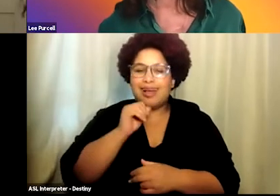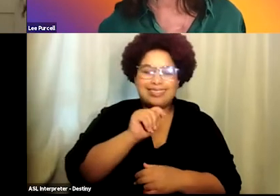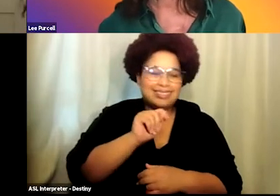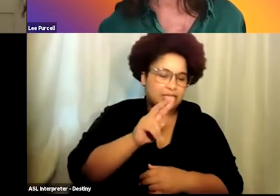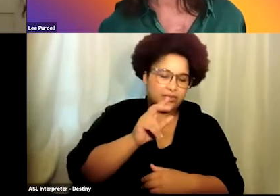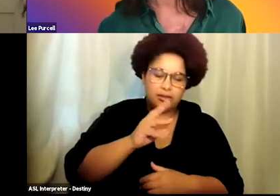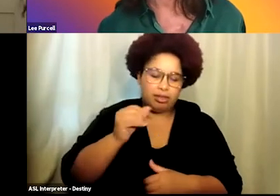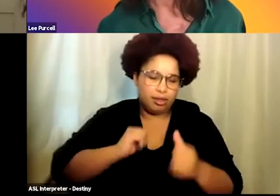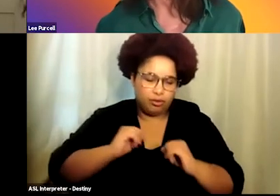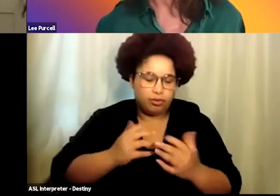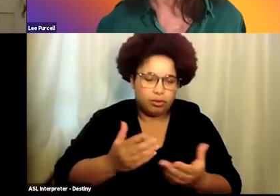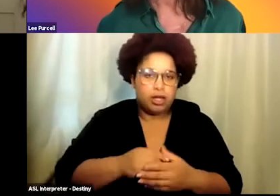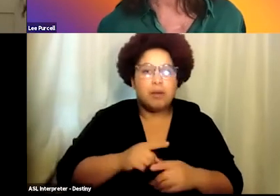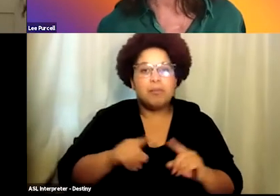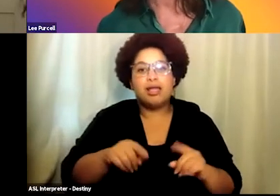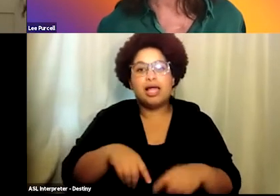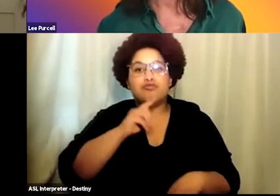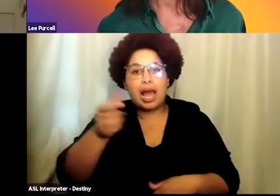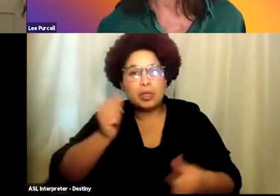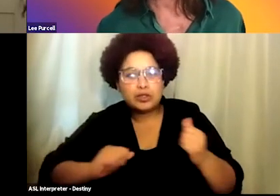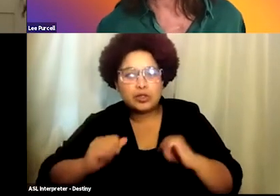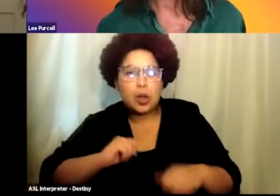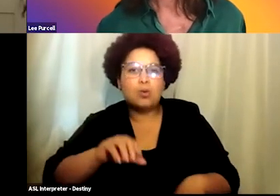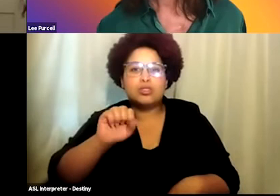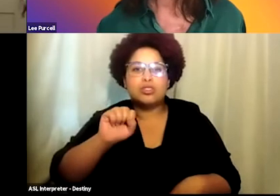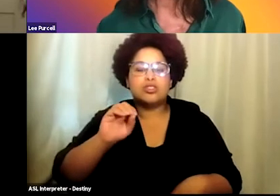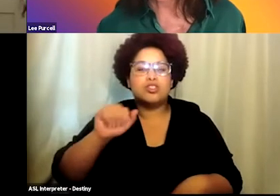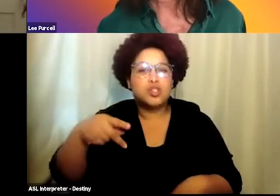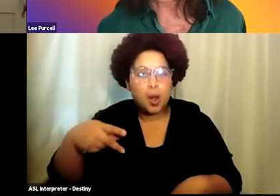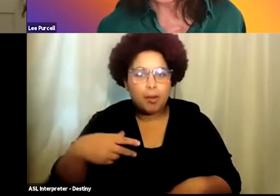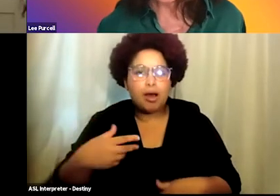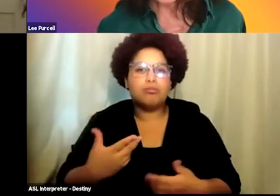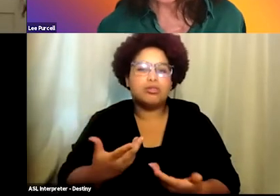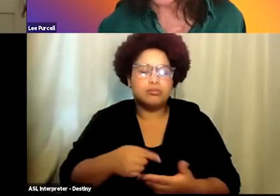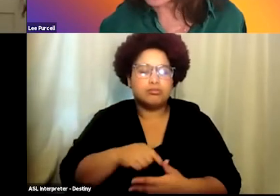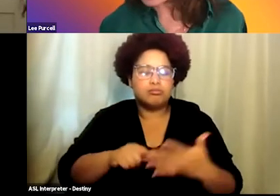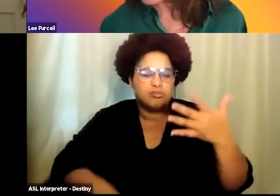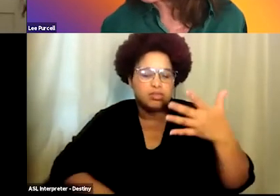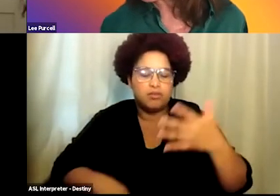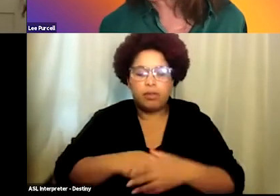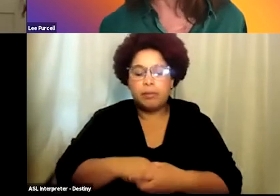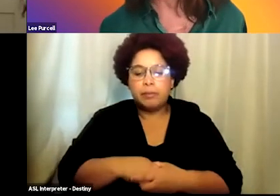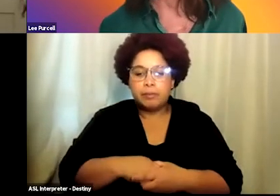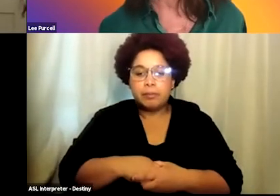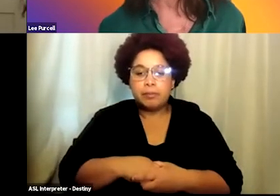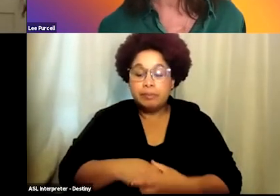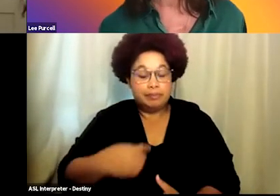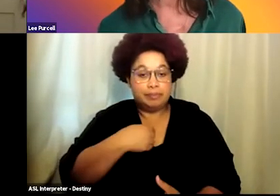it covers things like reality shows and soap operas and so forth. So I have always